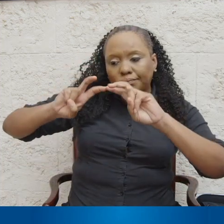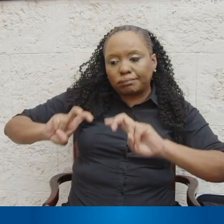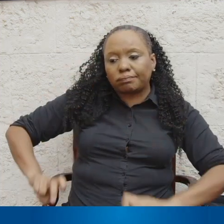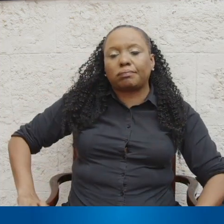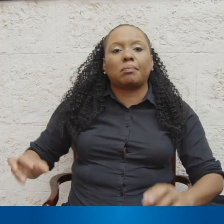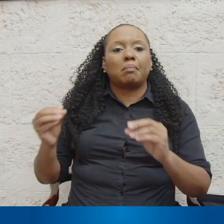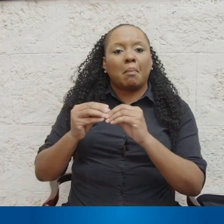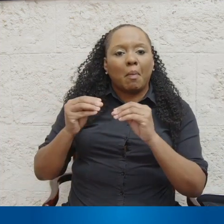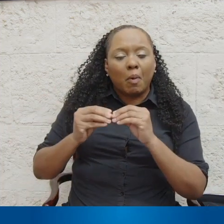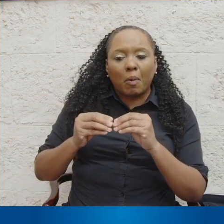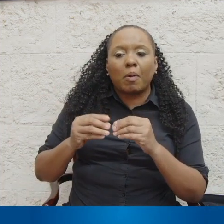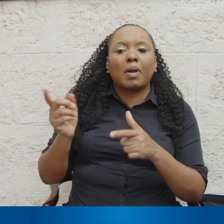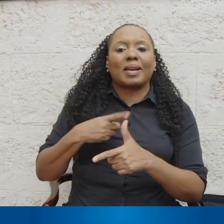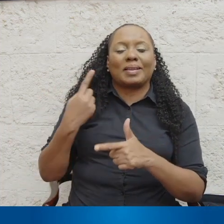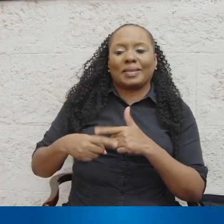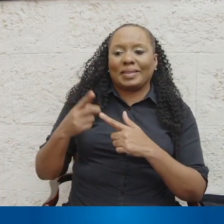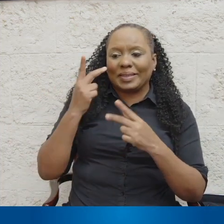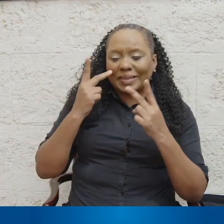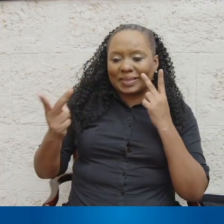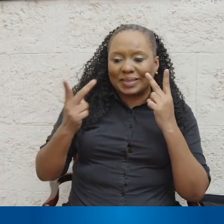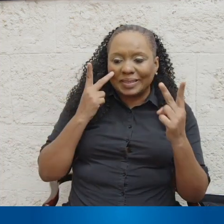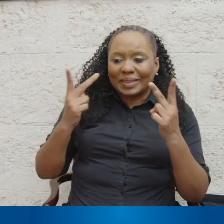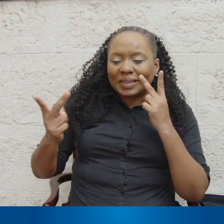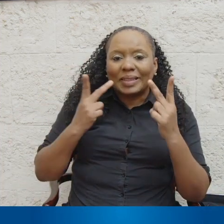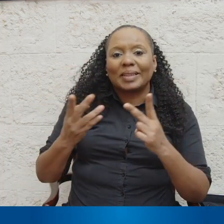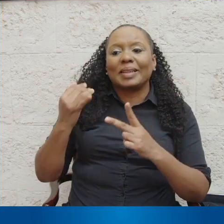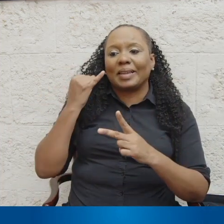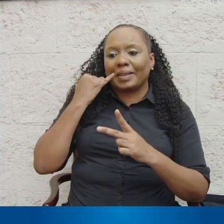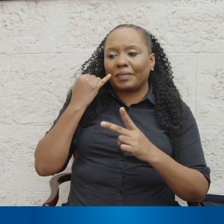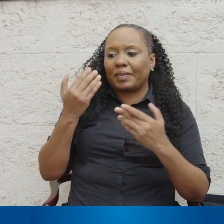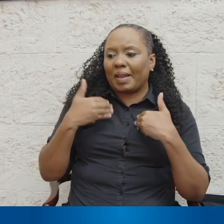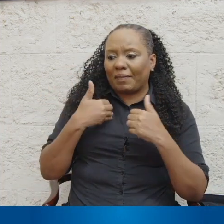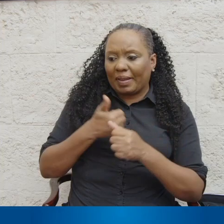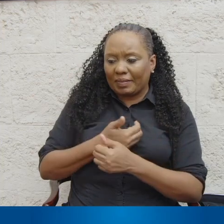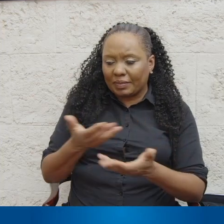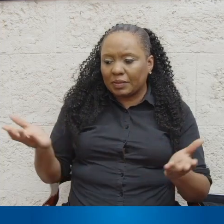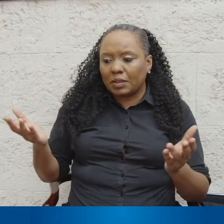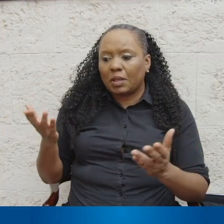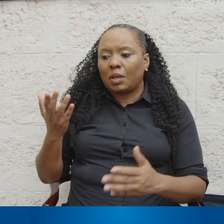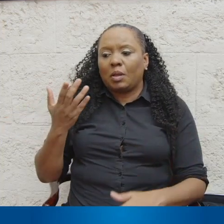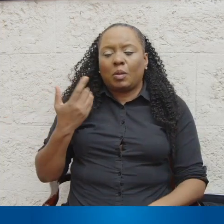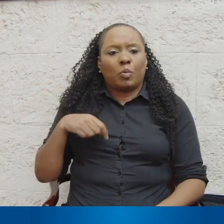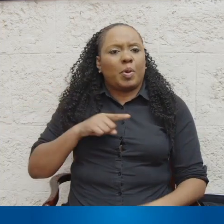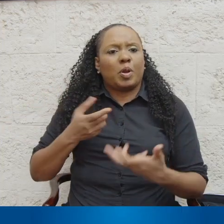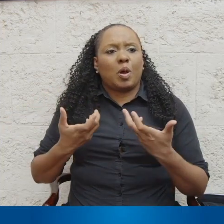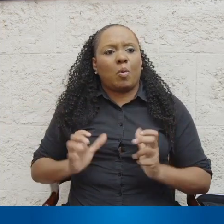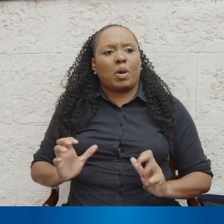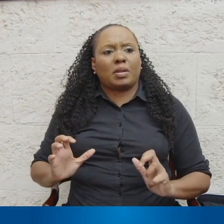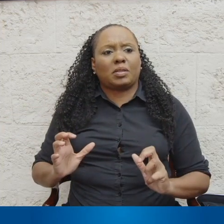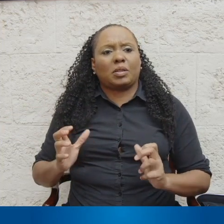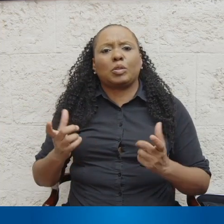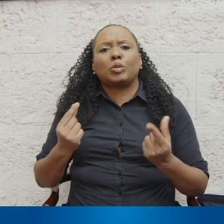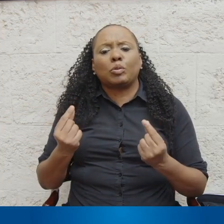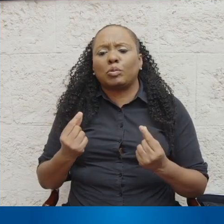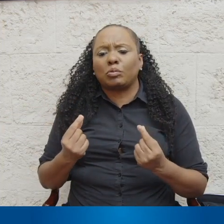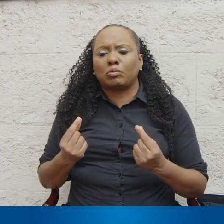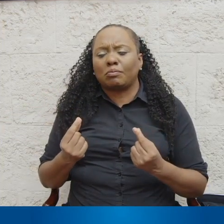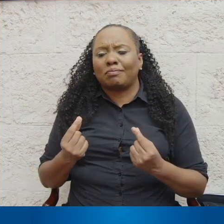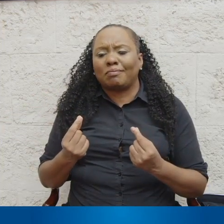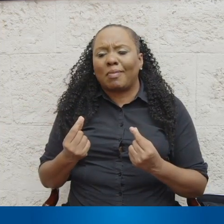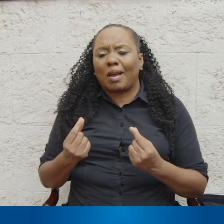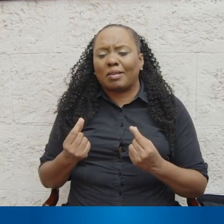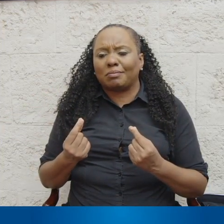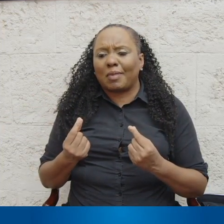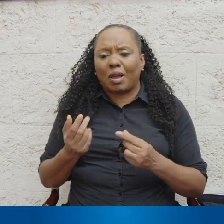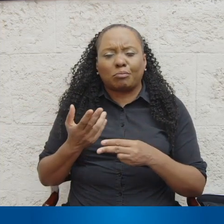we are actually addressing the critical issue, because we don't just want to do, plaster. Yeah. And again, like I said, the Roof to Reach projects now